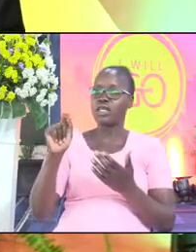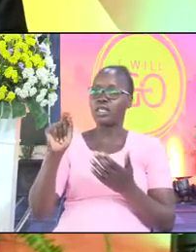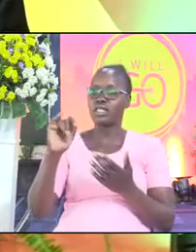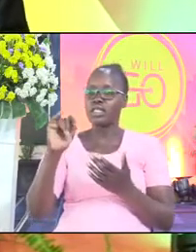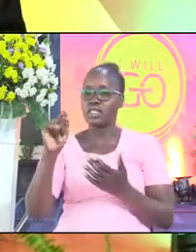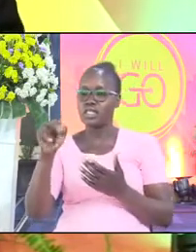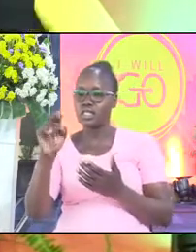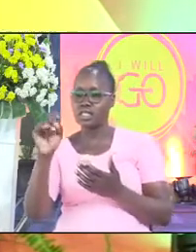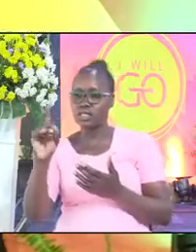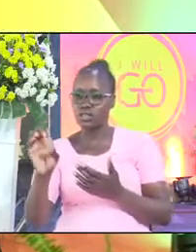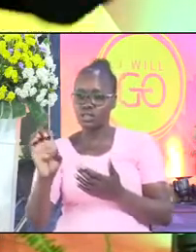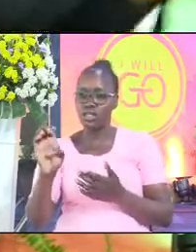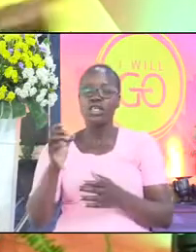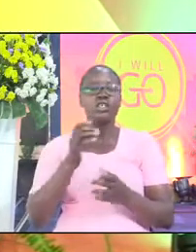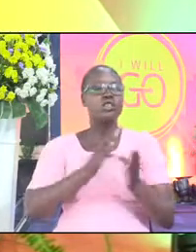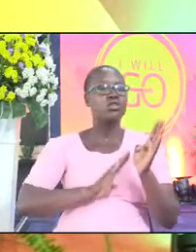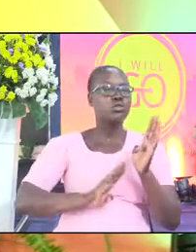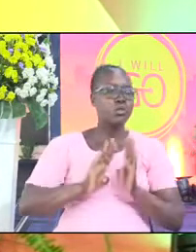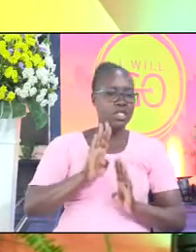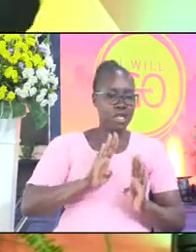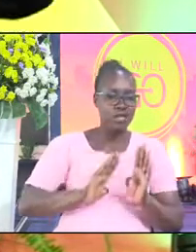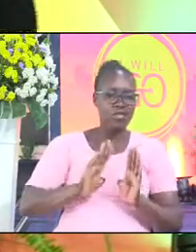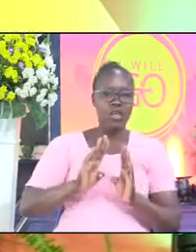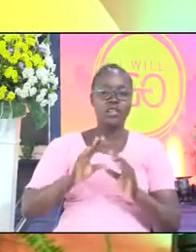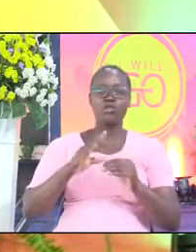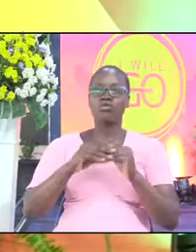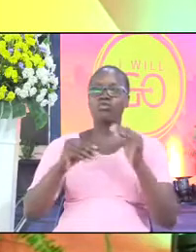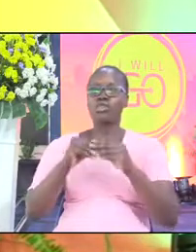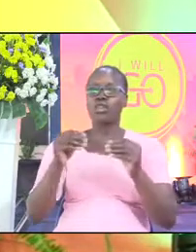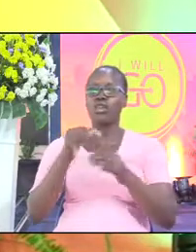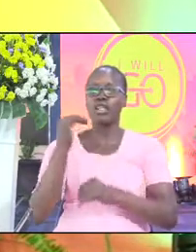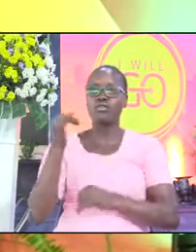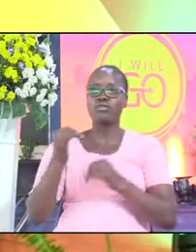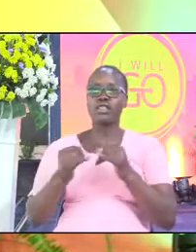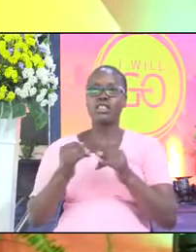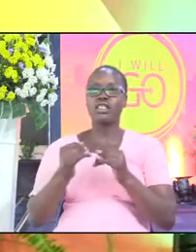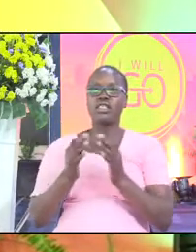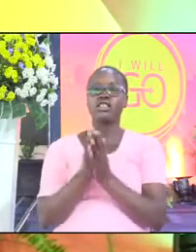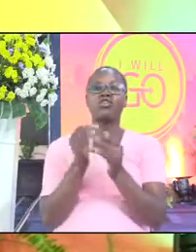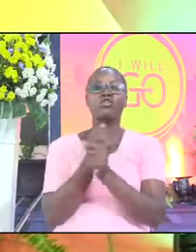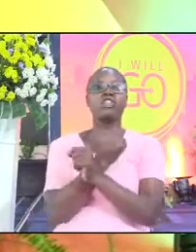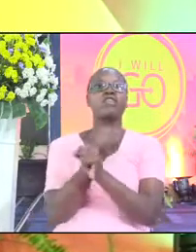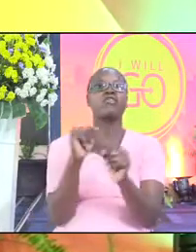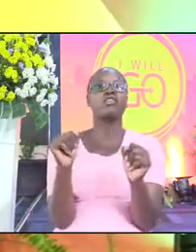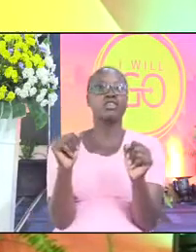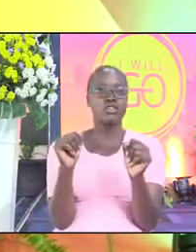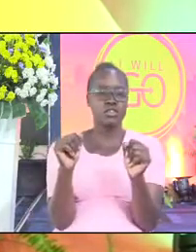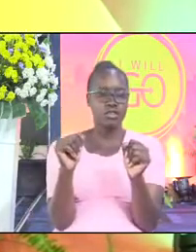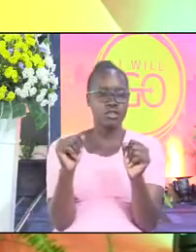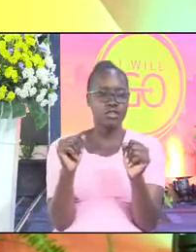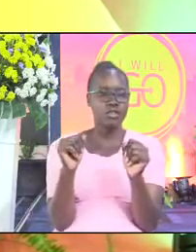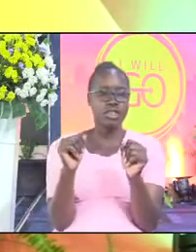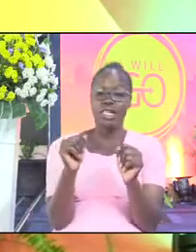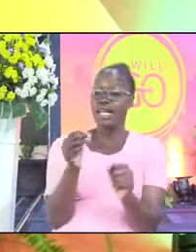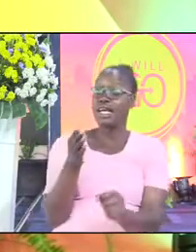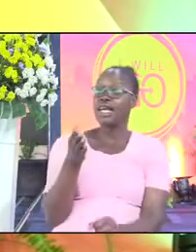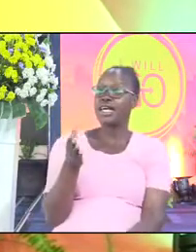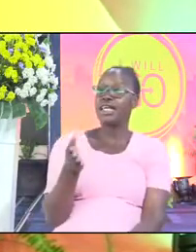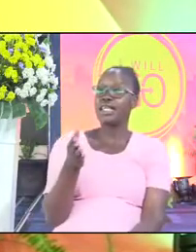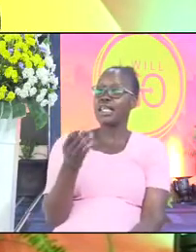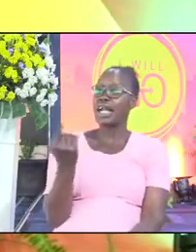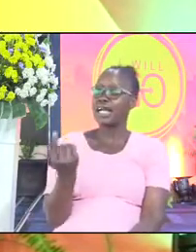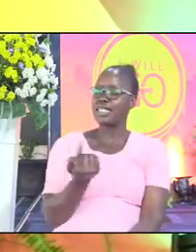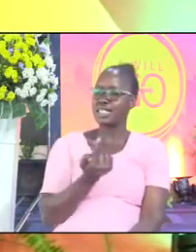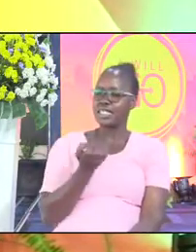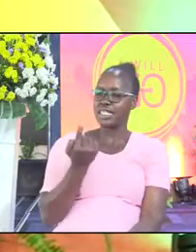morality, to geography, and finally to salvation. Here a